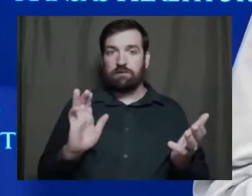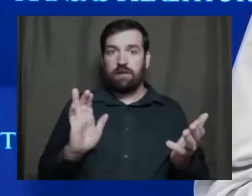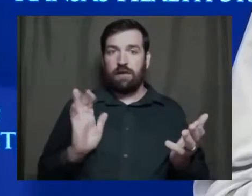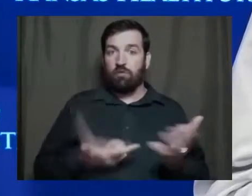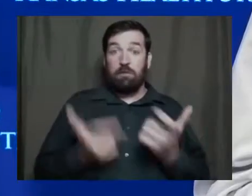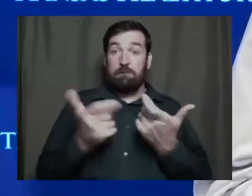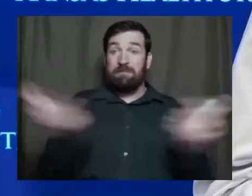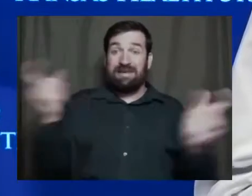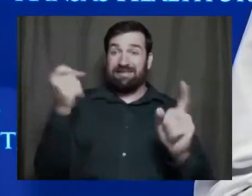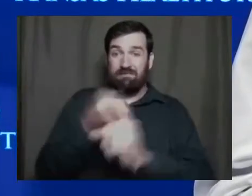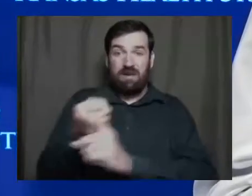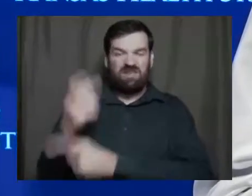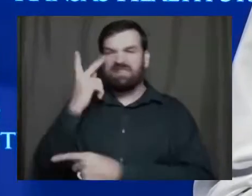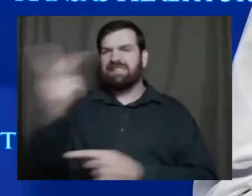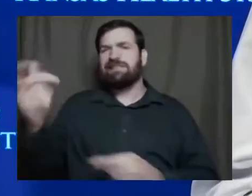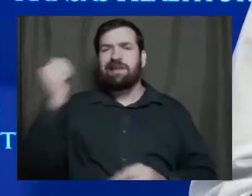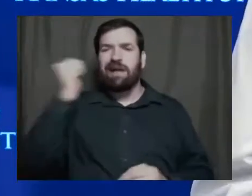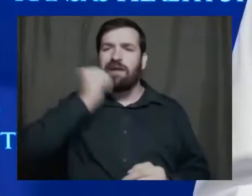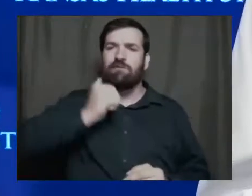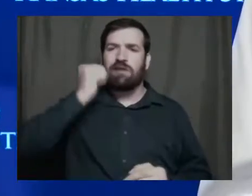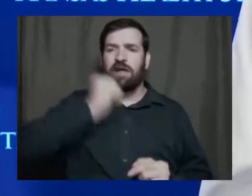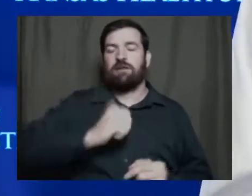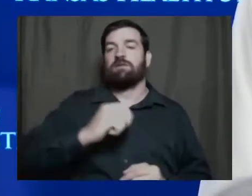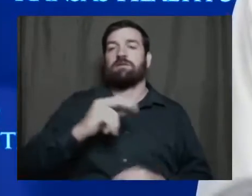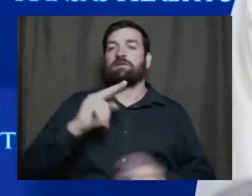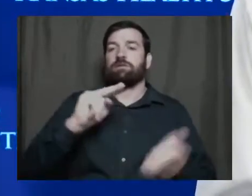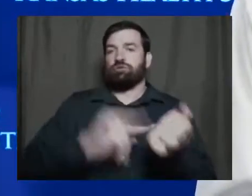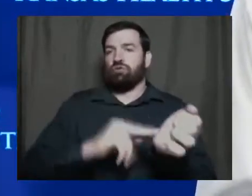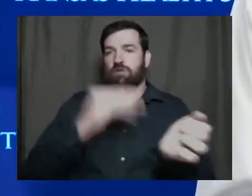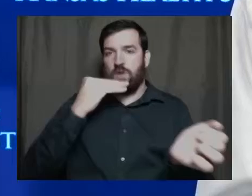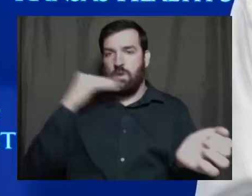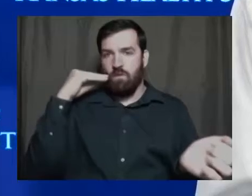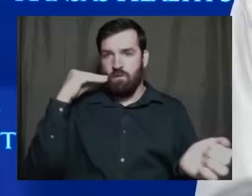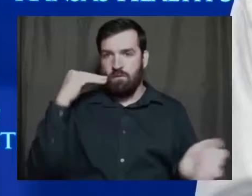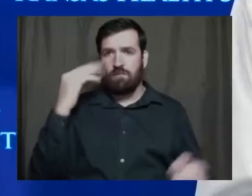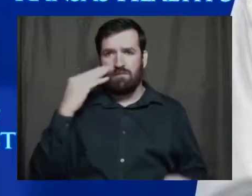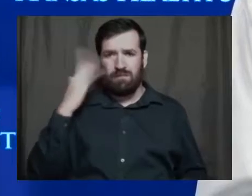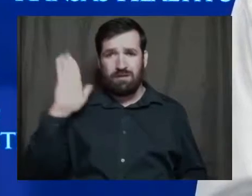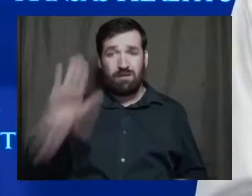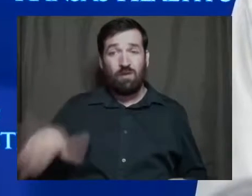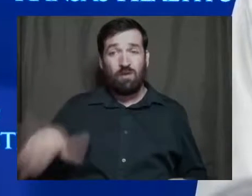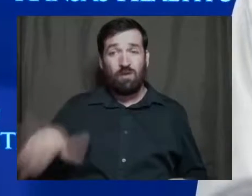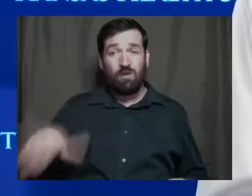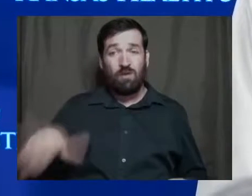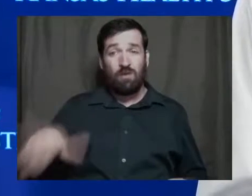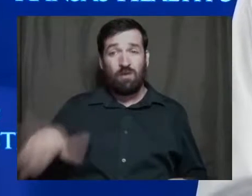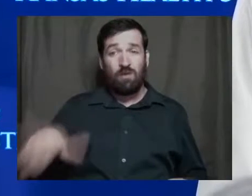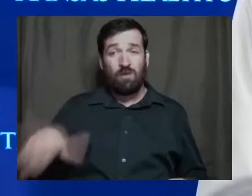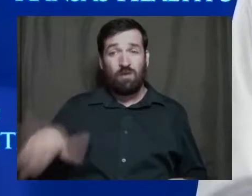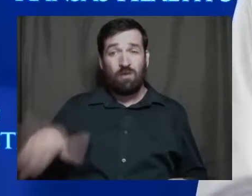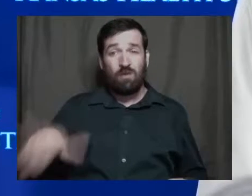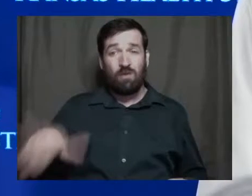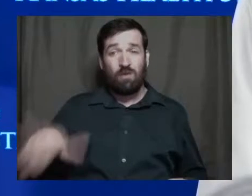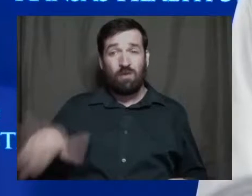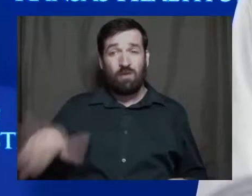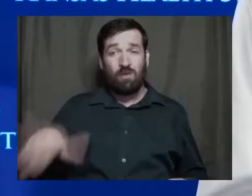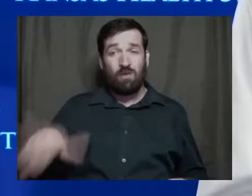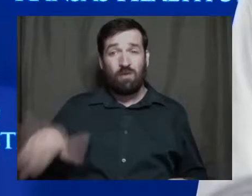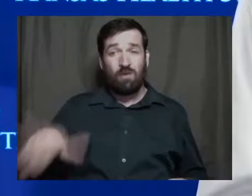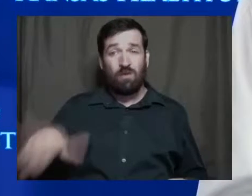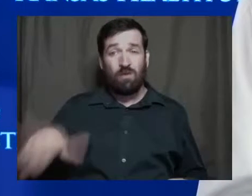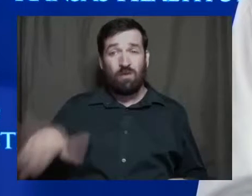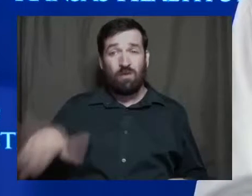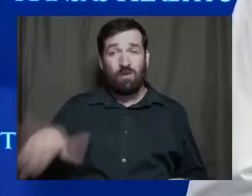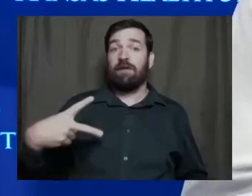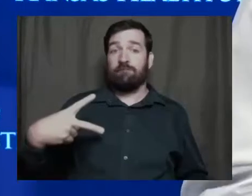can see it every day, is in nursing home patients. We know that only about half of nursing home workers are vaccinated, so it's a really low level compared to